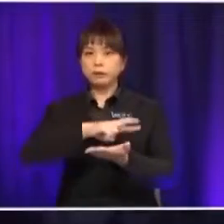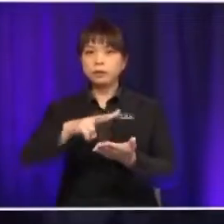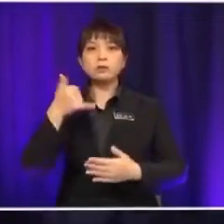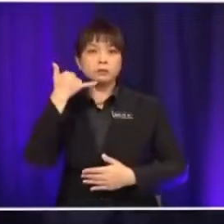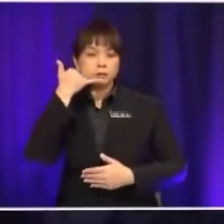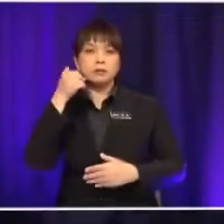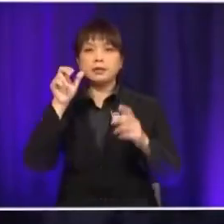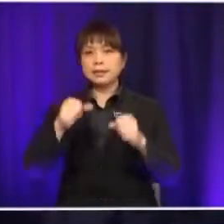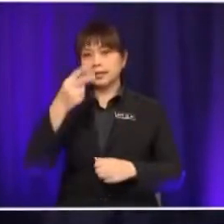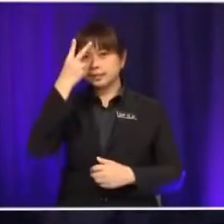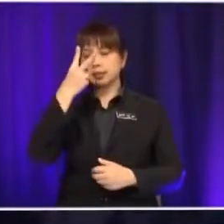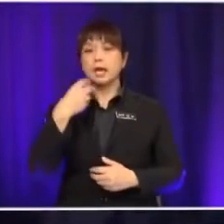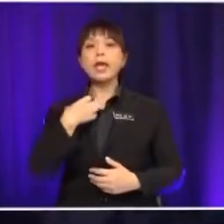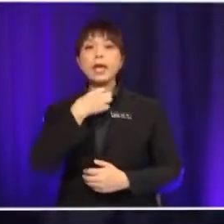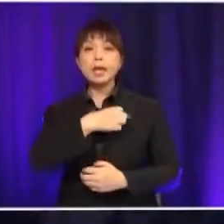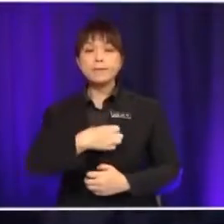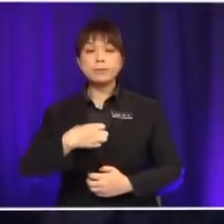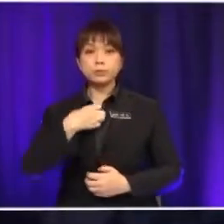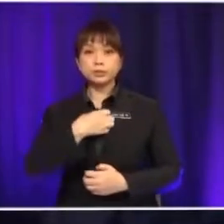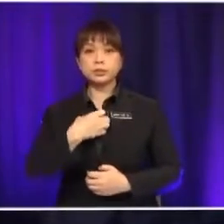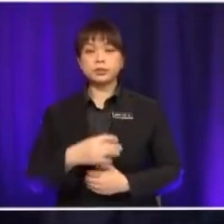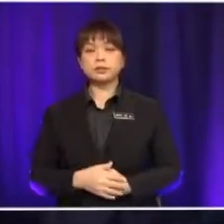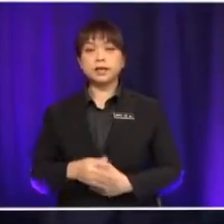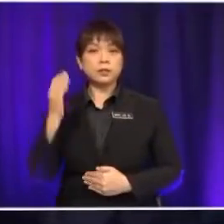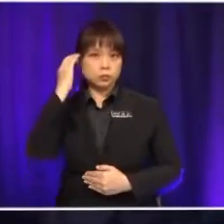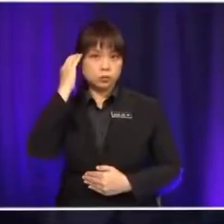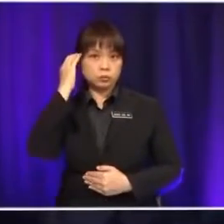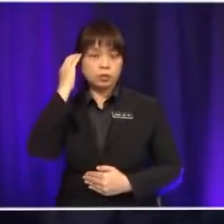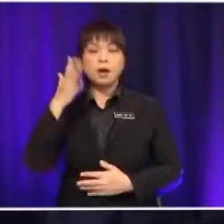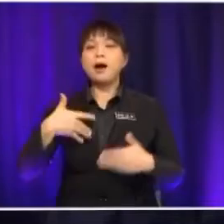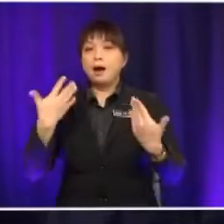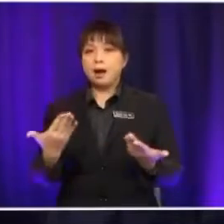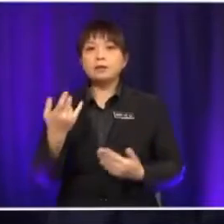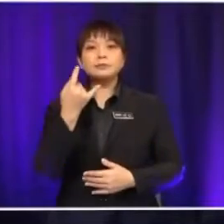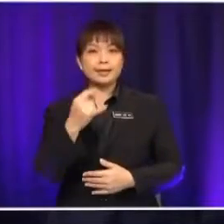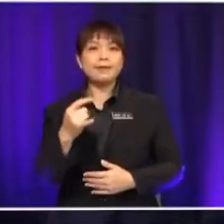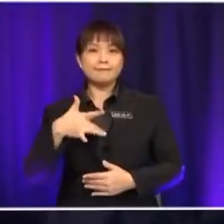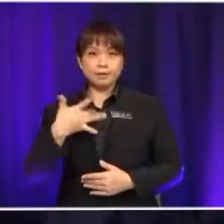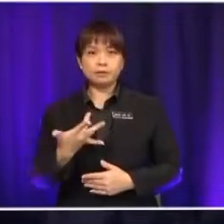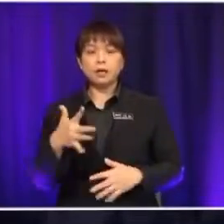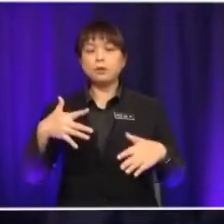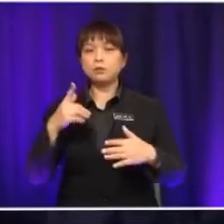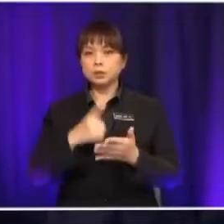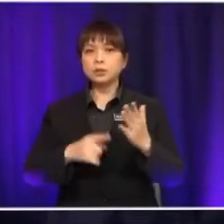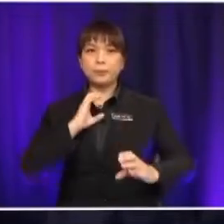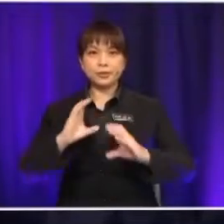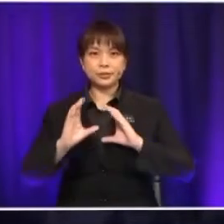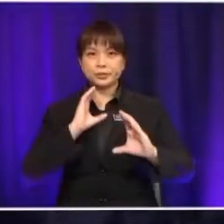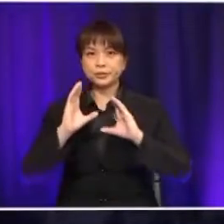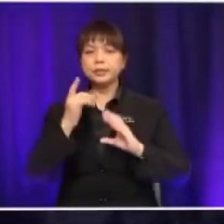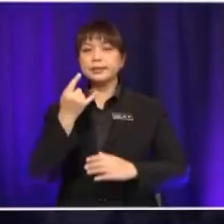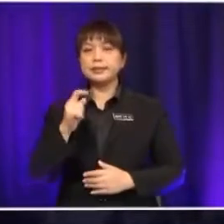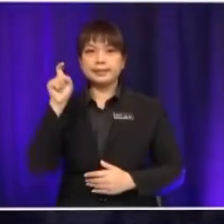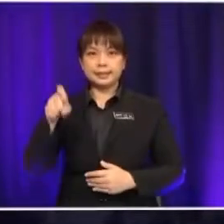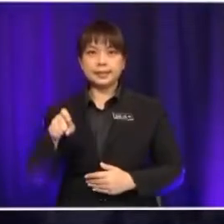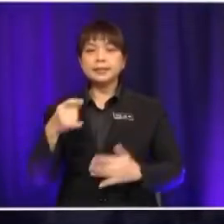their emotions and also you get to know on the spot itself how they feel or what kind of communication you need. And right now, it looks like we're going to